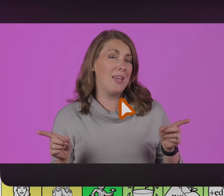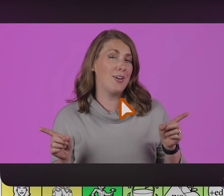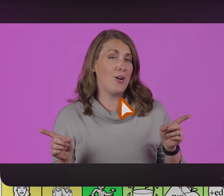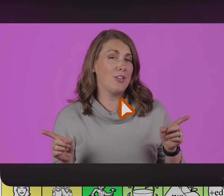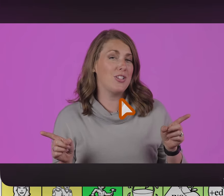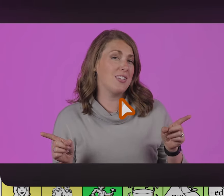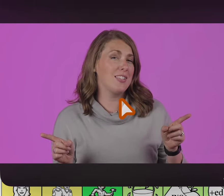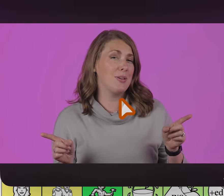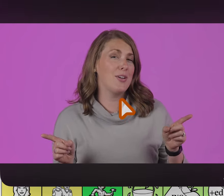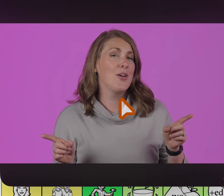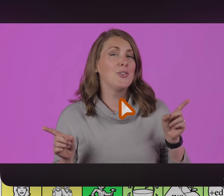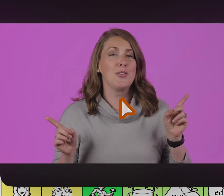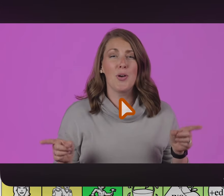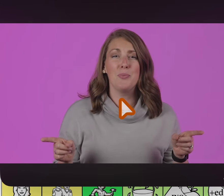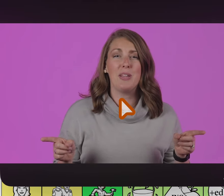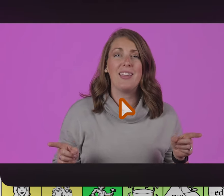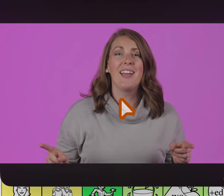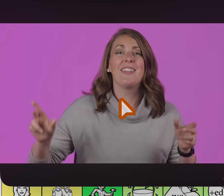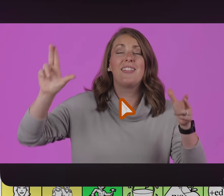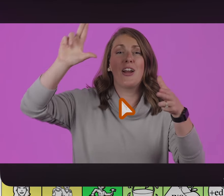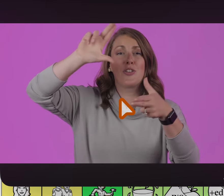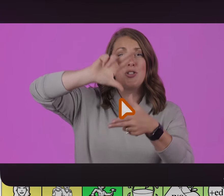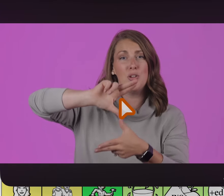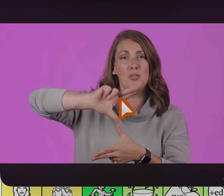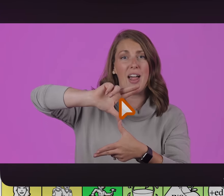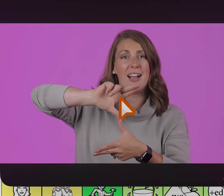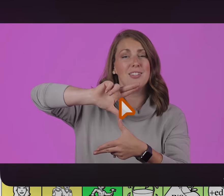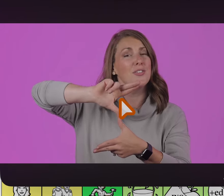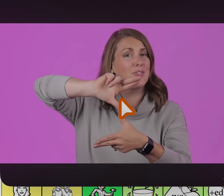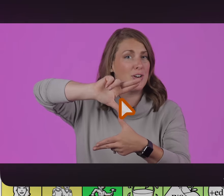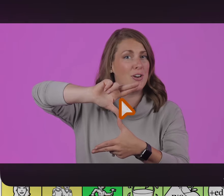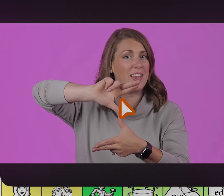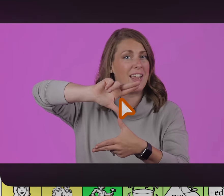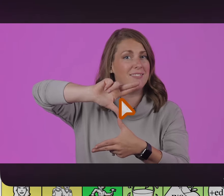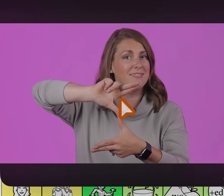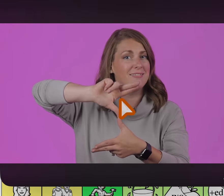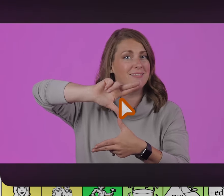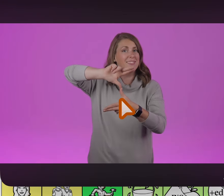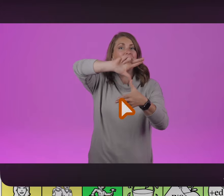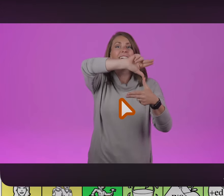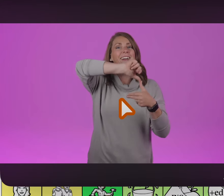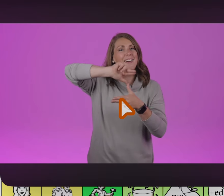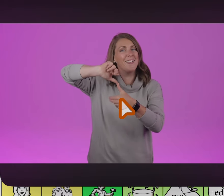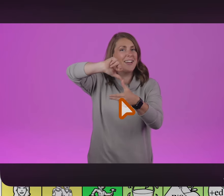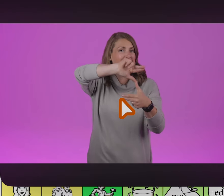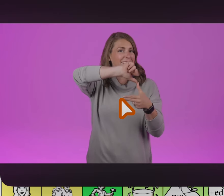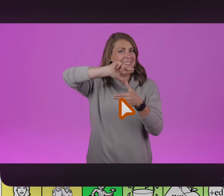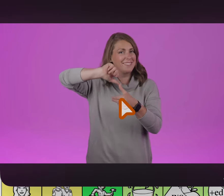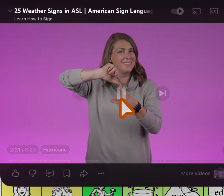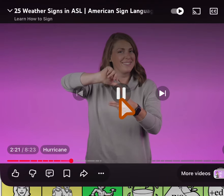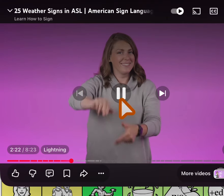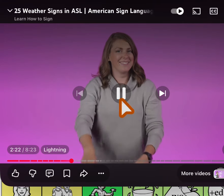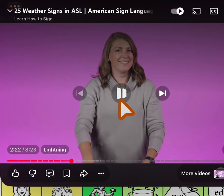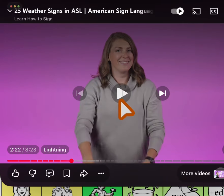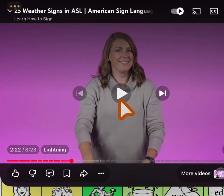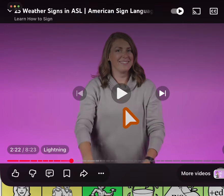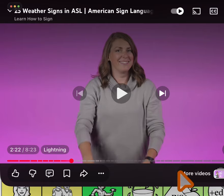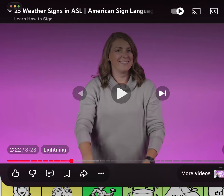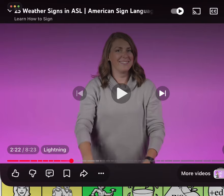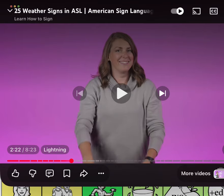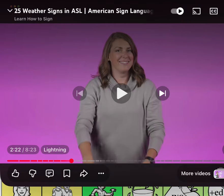expert meteorologist husband told me that there are two flags for hurricane. Hurricane.